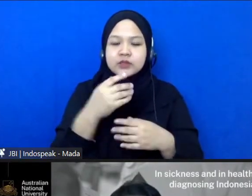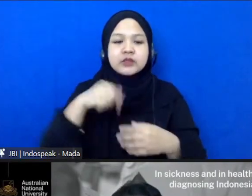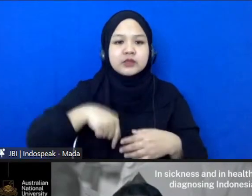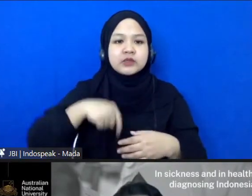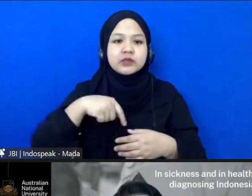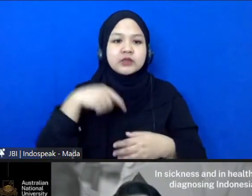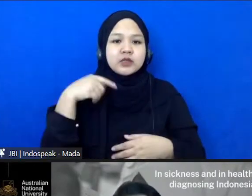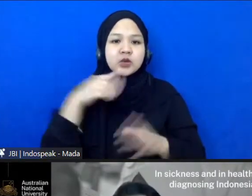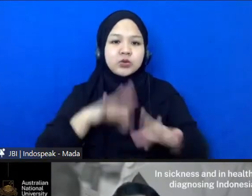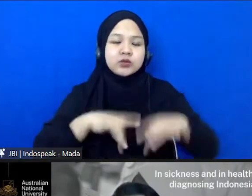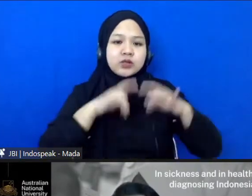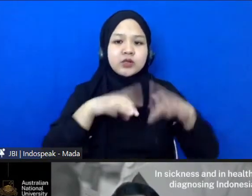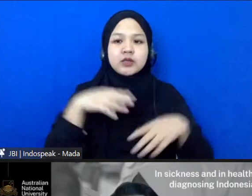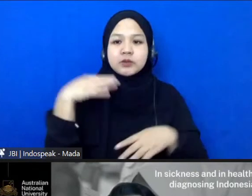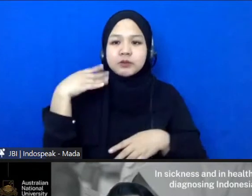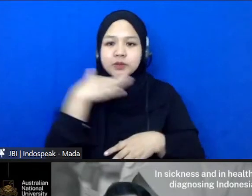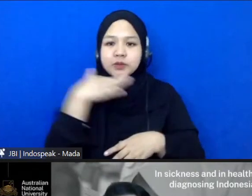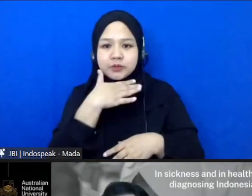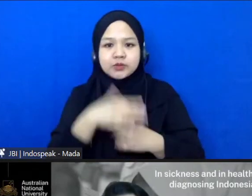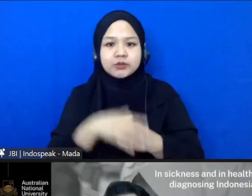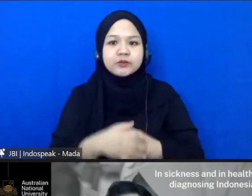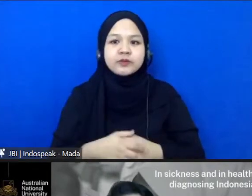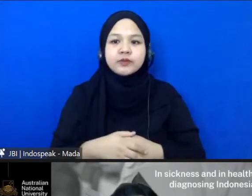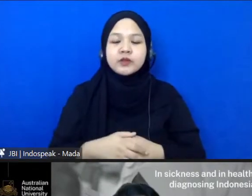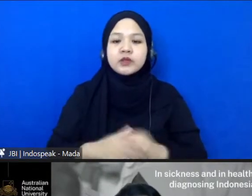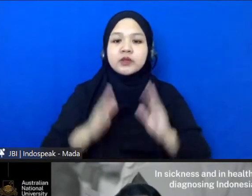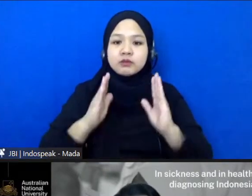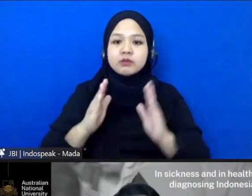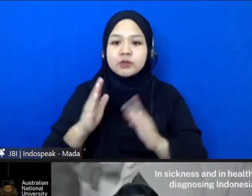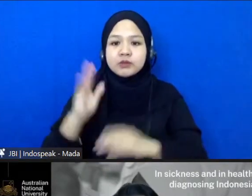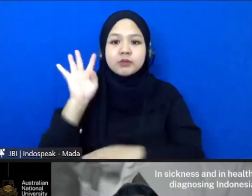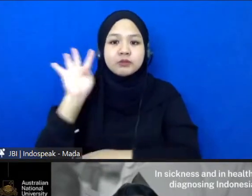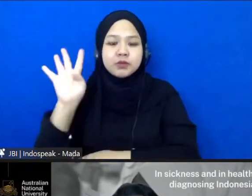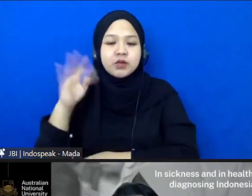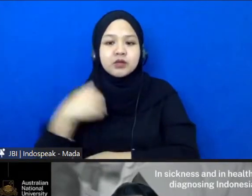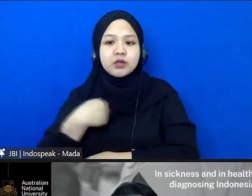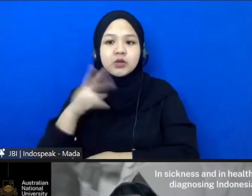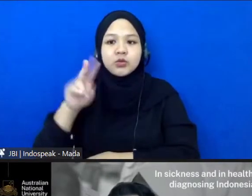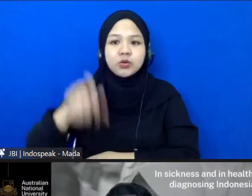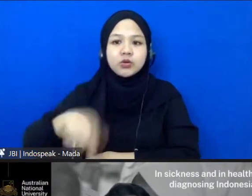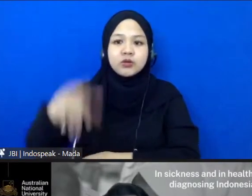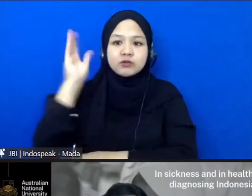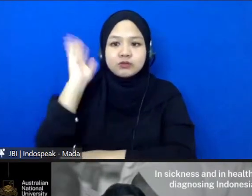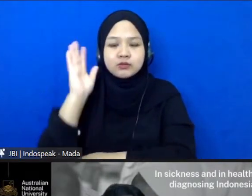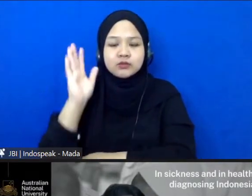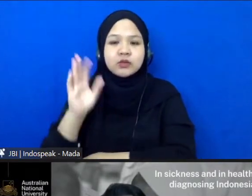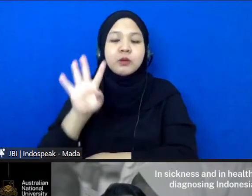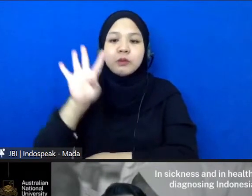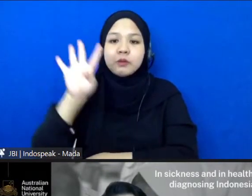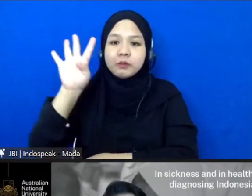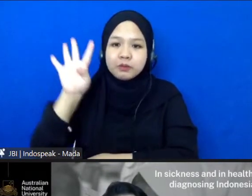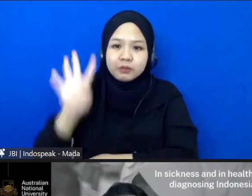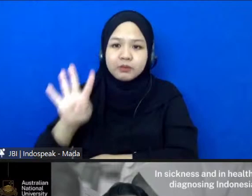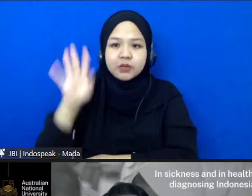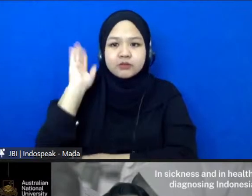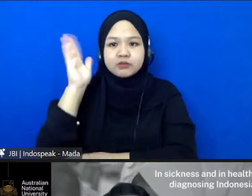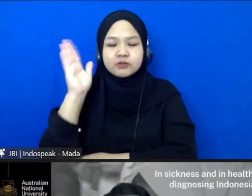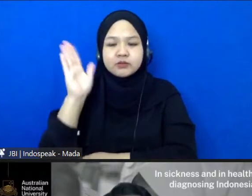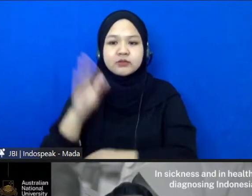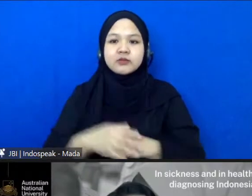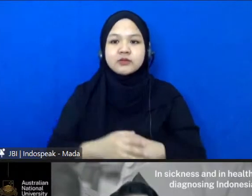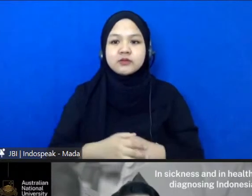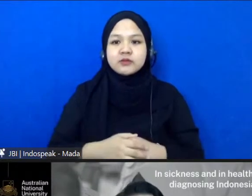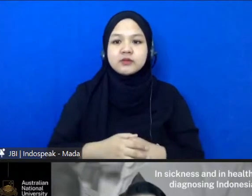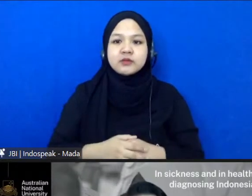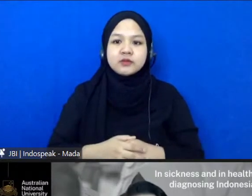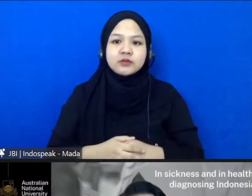panel ini, panel 4, adalah 2 paper dan 4 presenter. And the panel is called